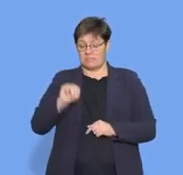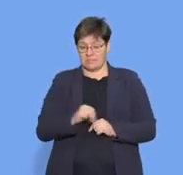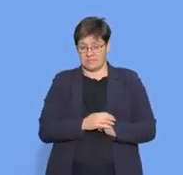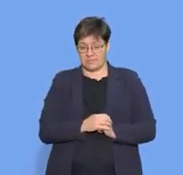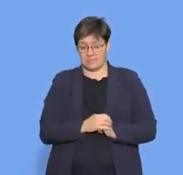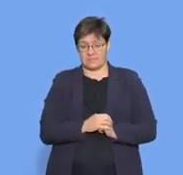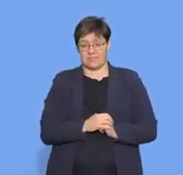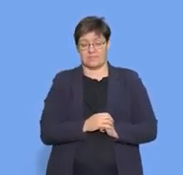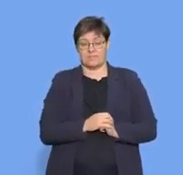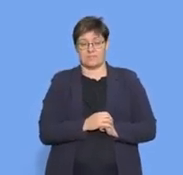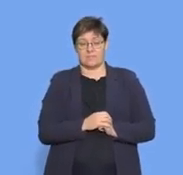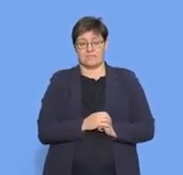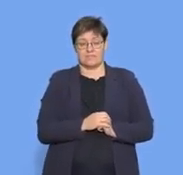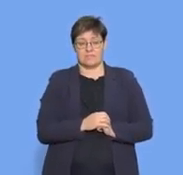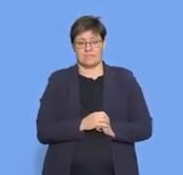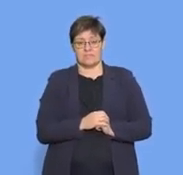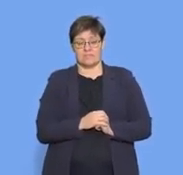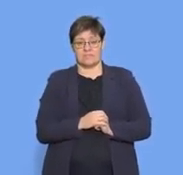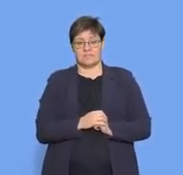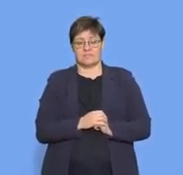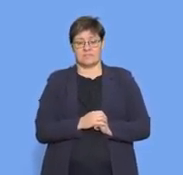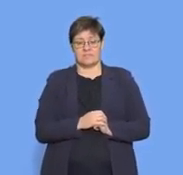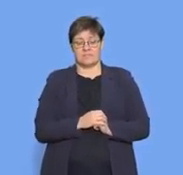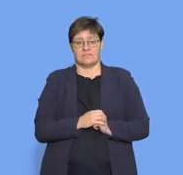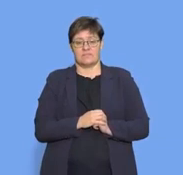5 centimeters.